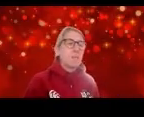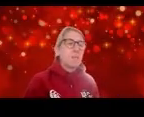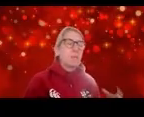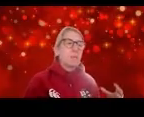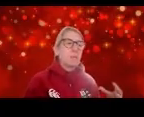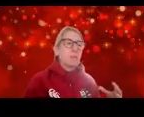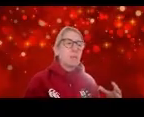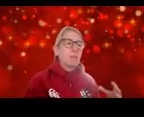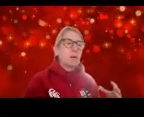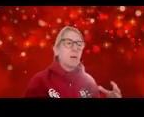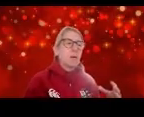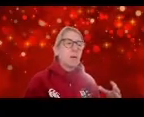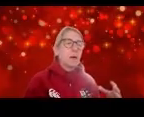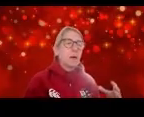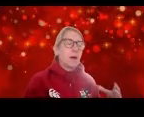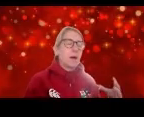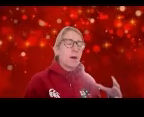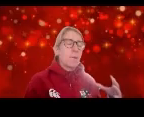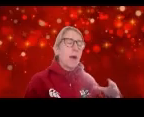Yes. I